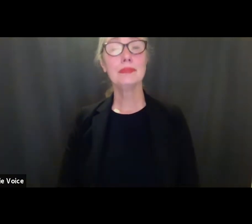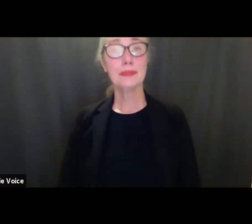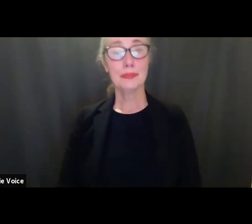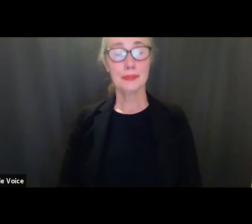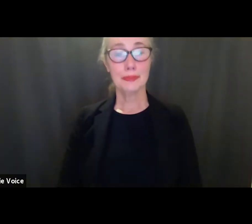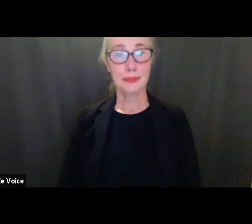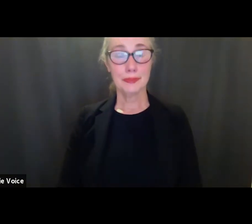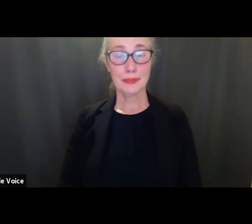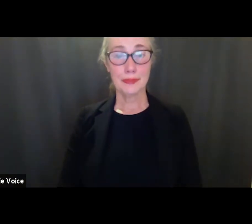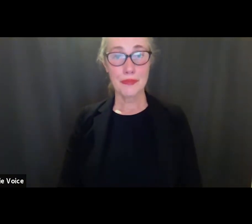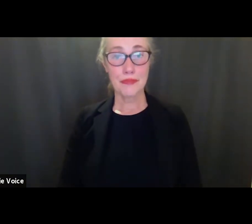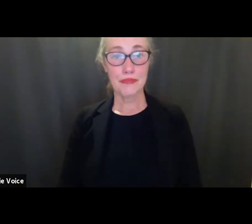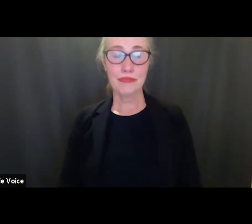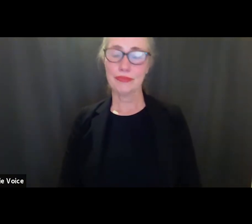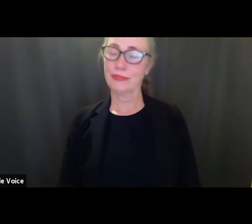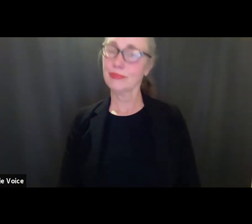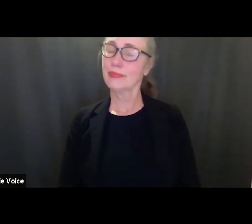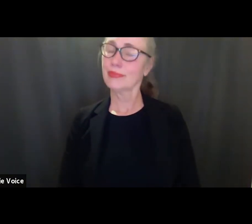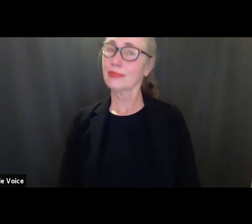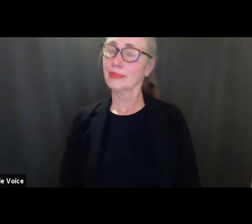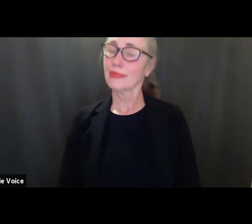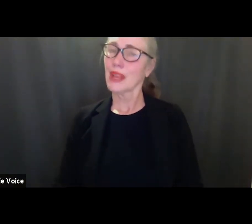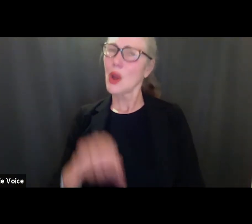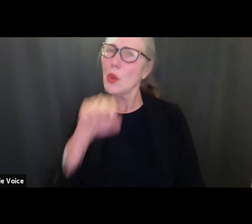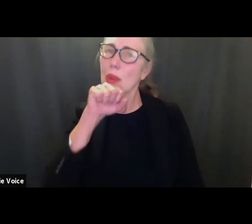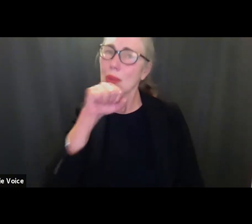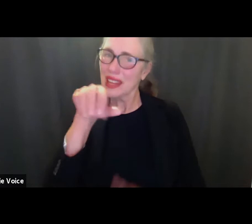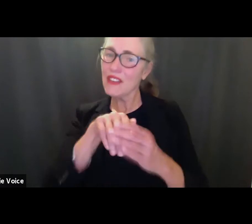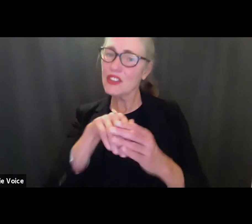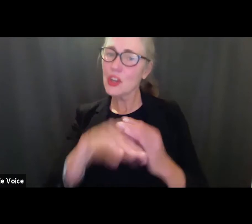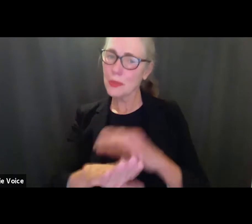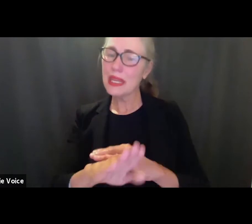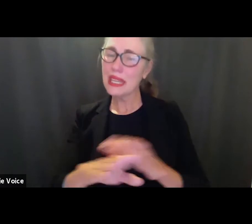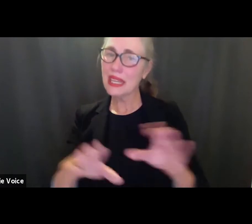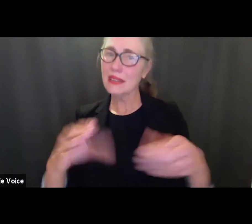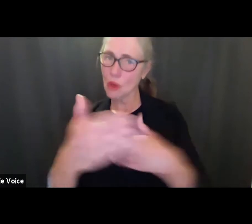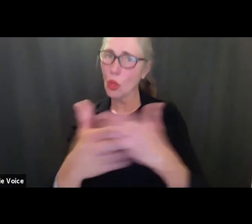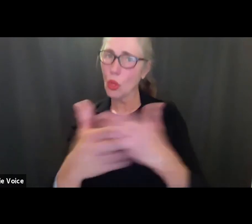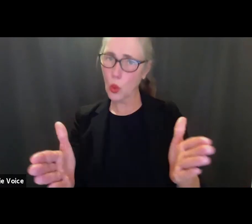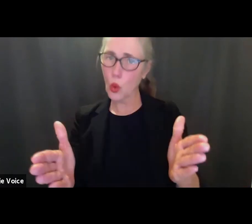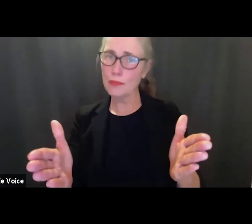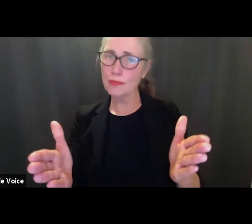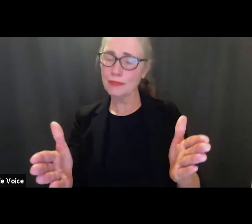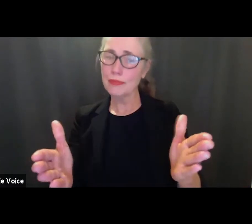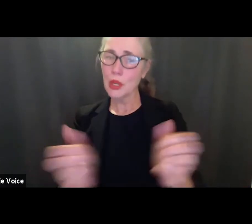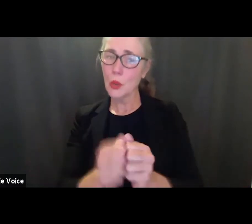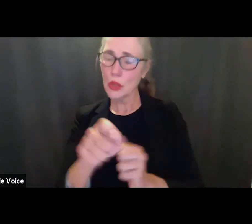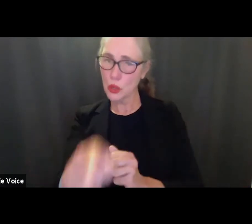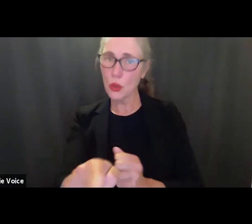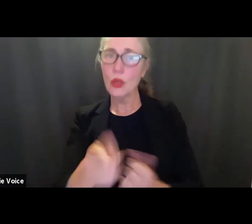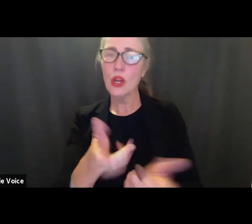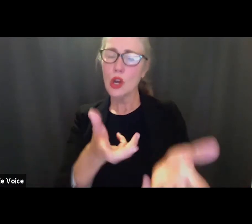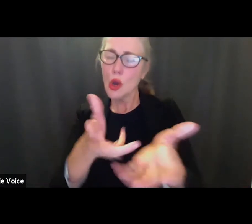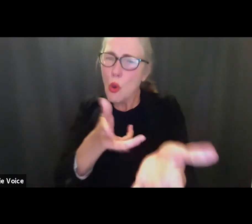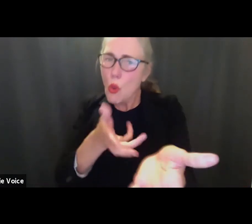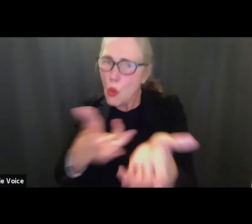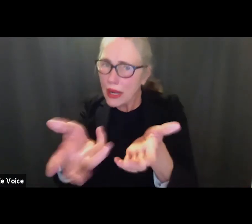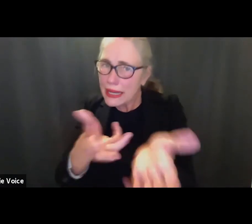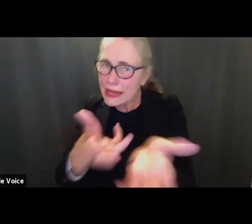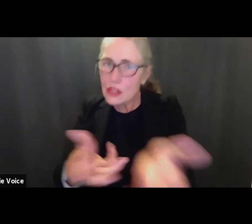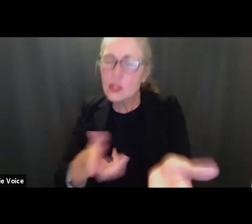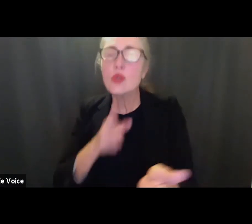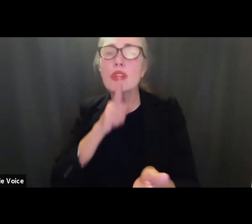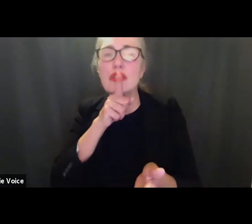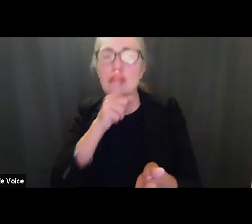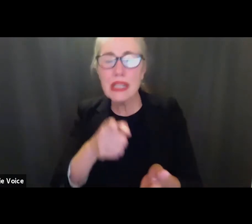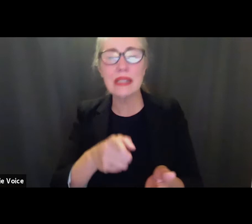So obviously we would love to be in there at the table with you guys, working this out, using real discourse instead